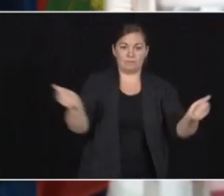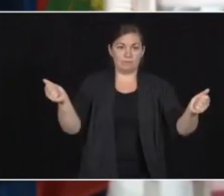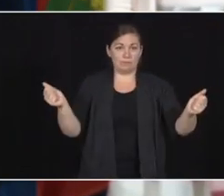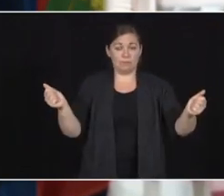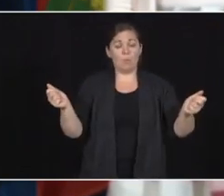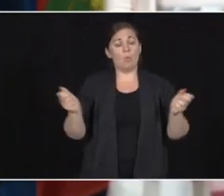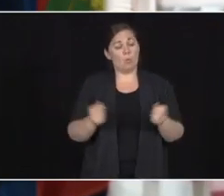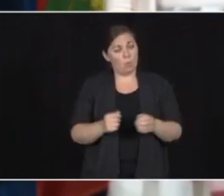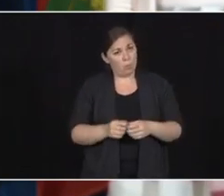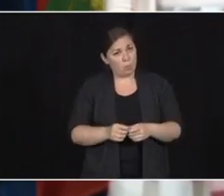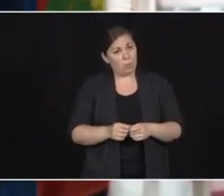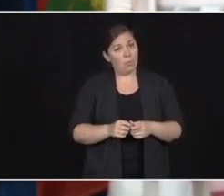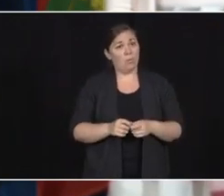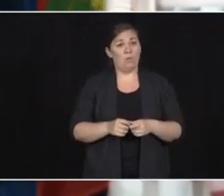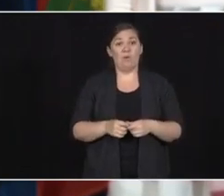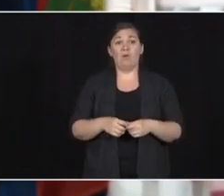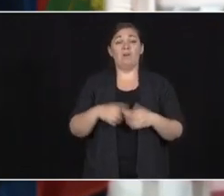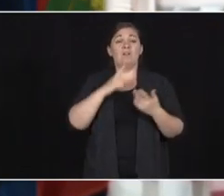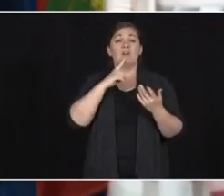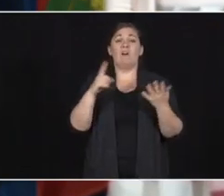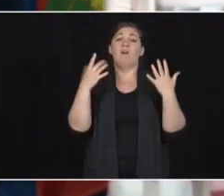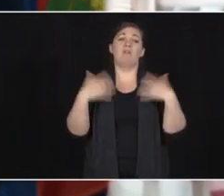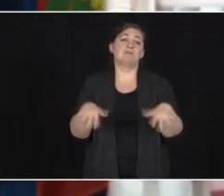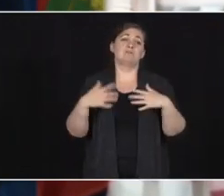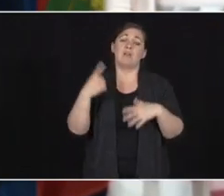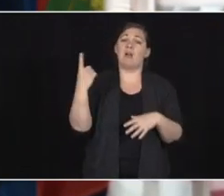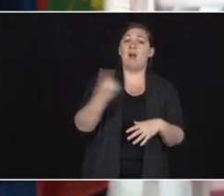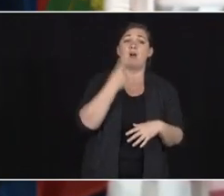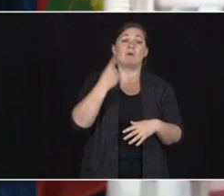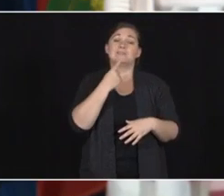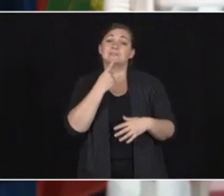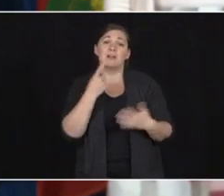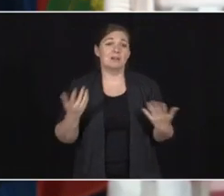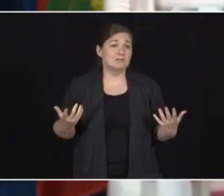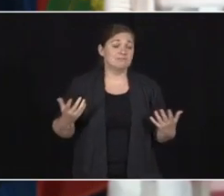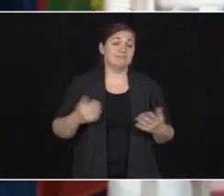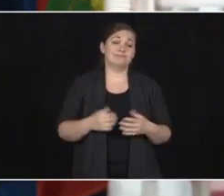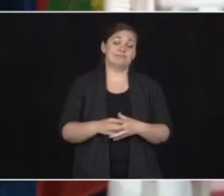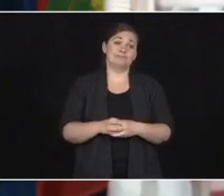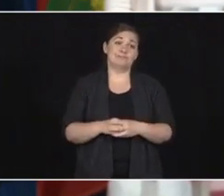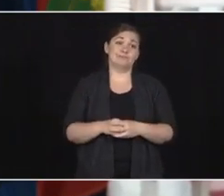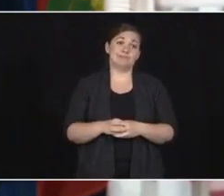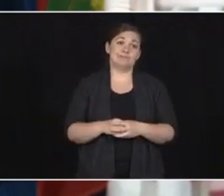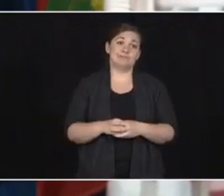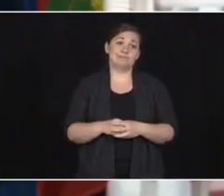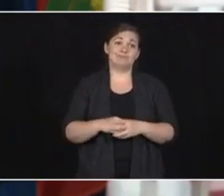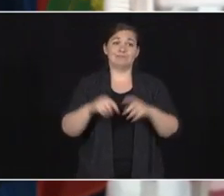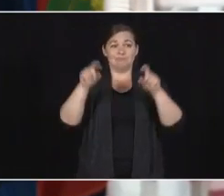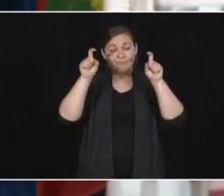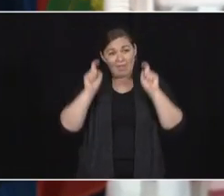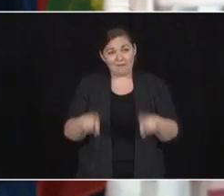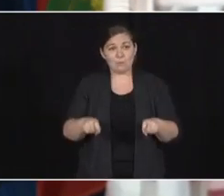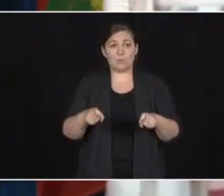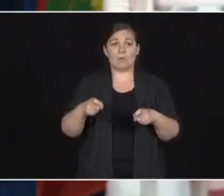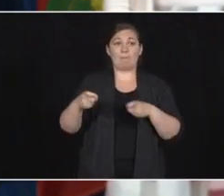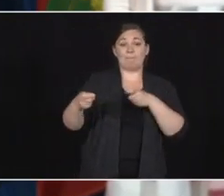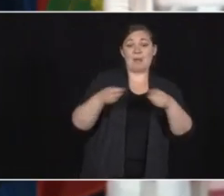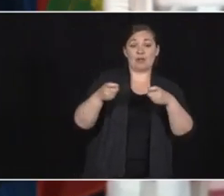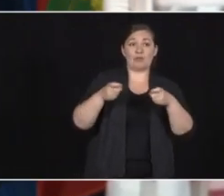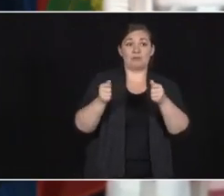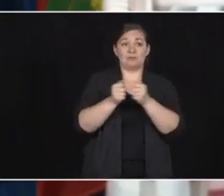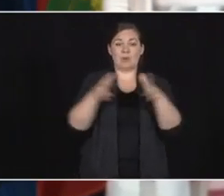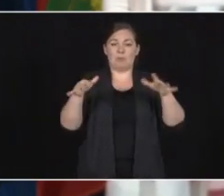ASAP. I always say, Laura, you can't manage anything unless you measure it. And we're going to be